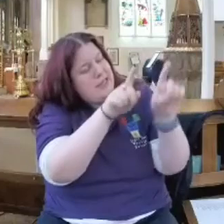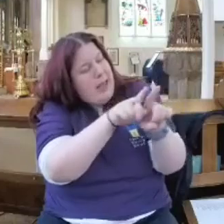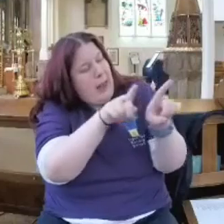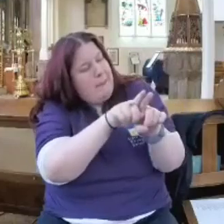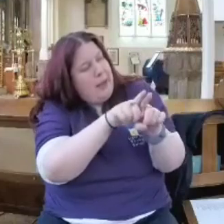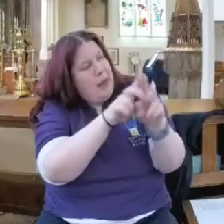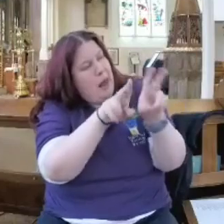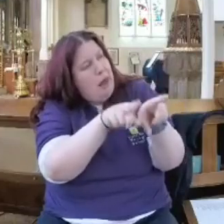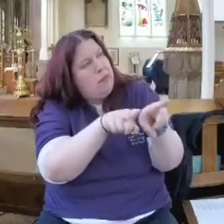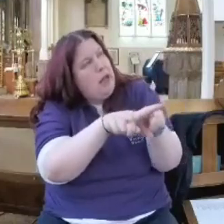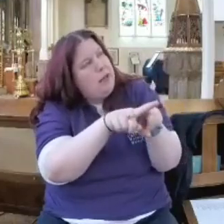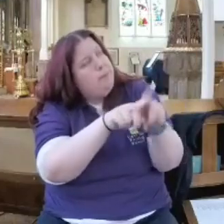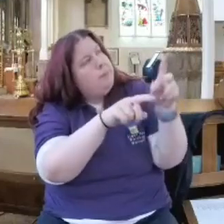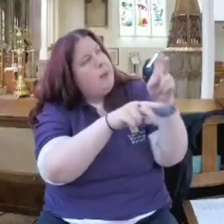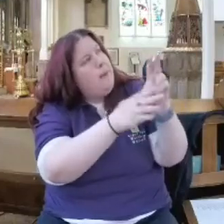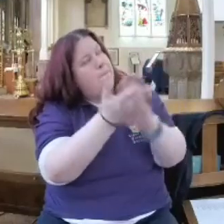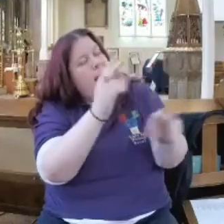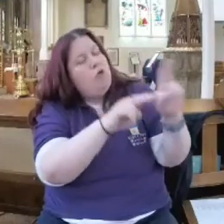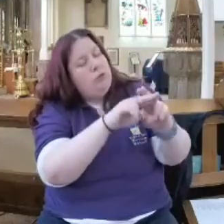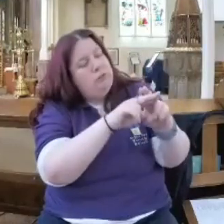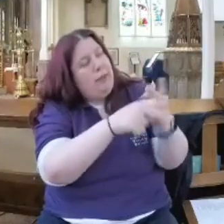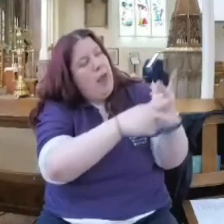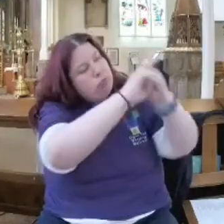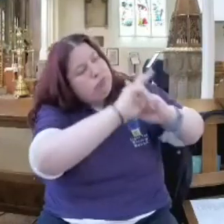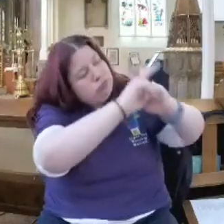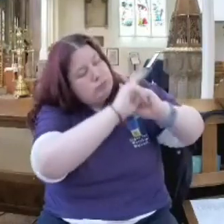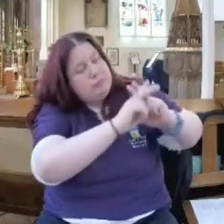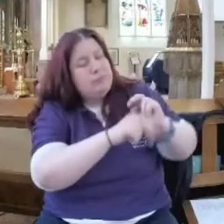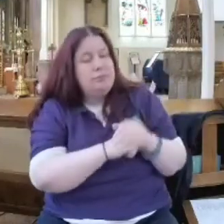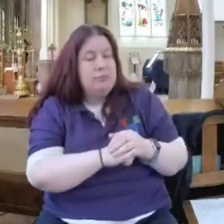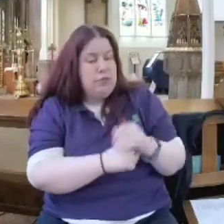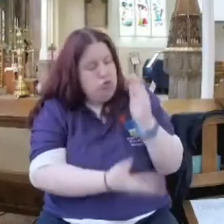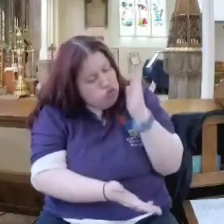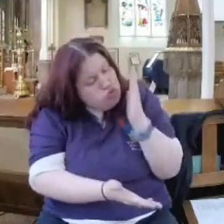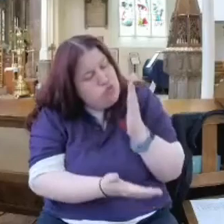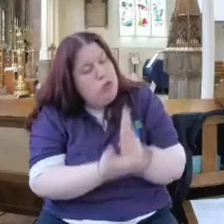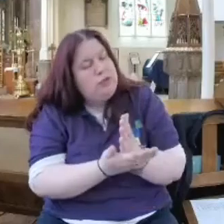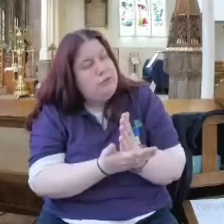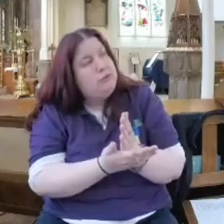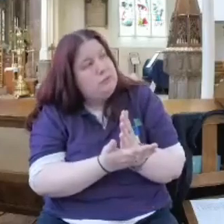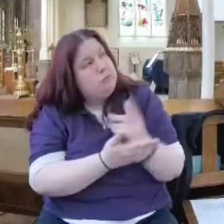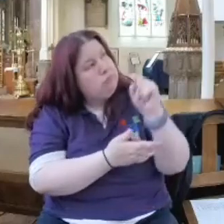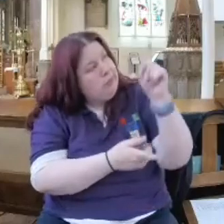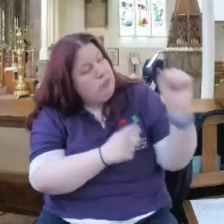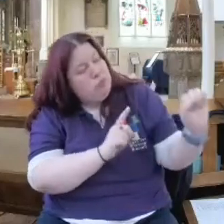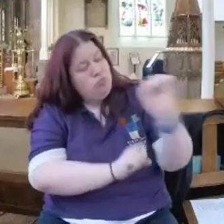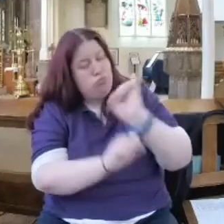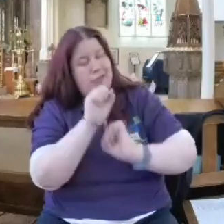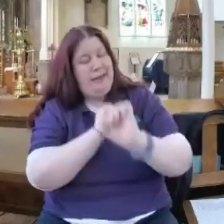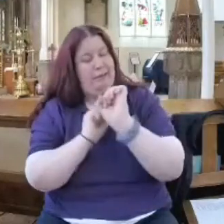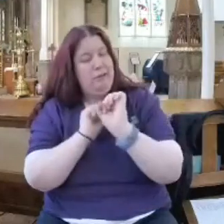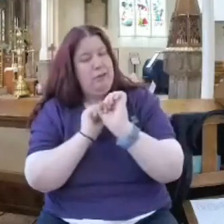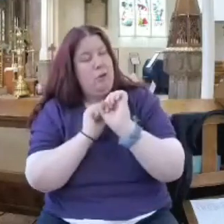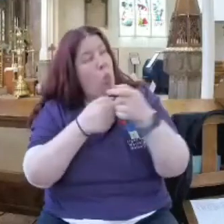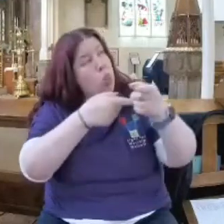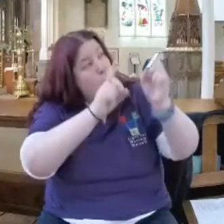ourselves. God the Father. It speaks of trust, protection,